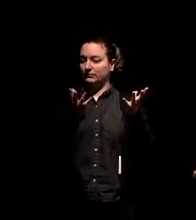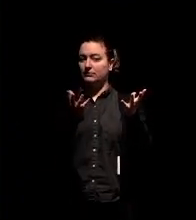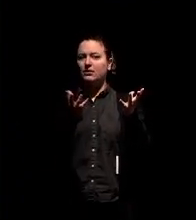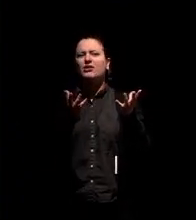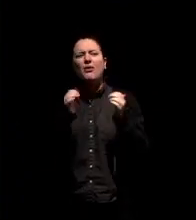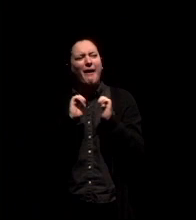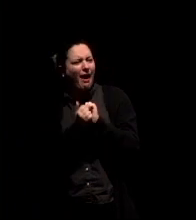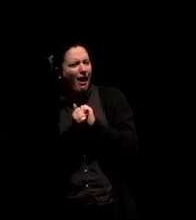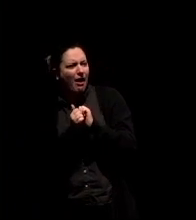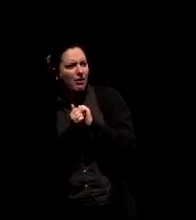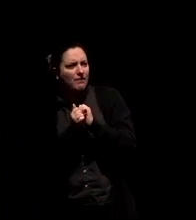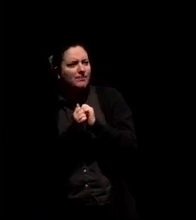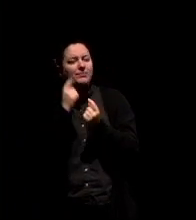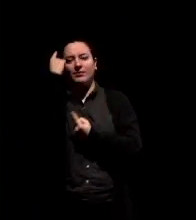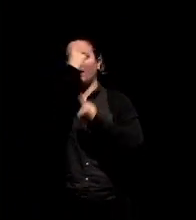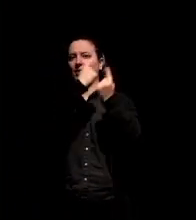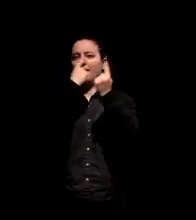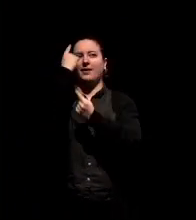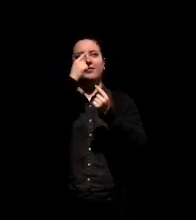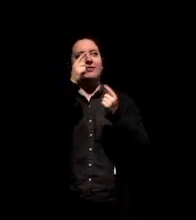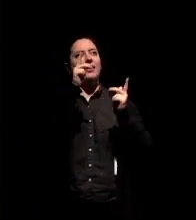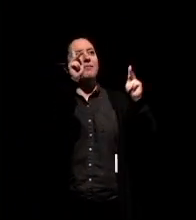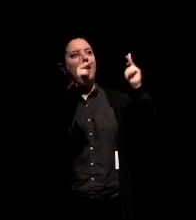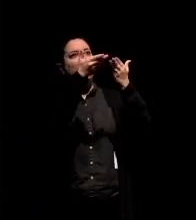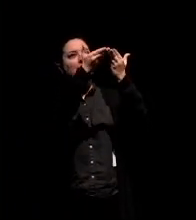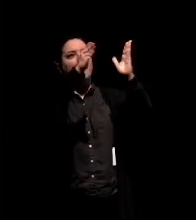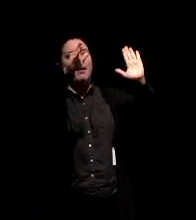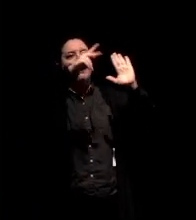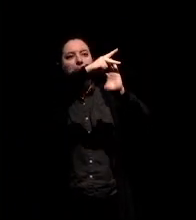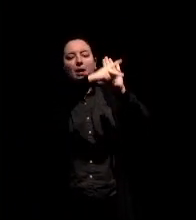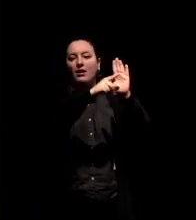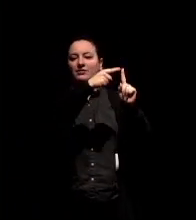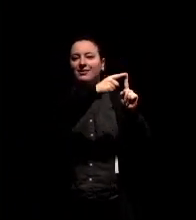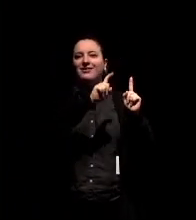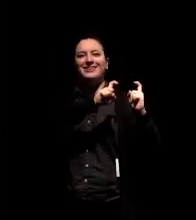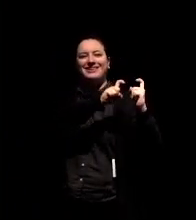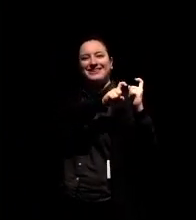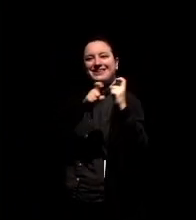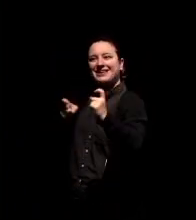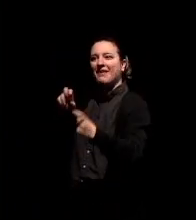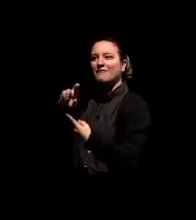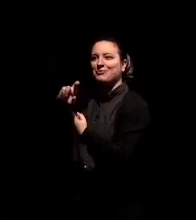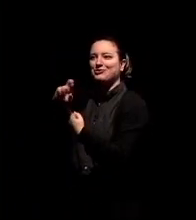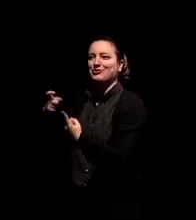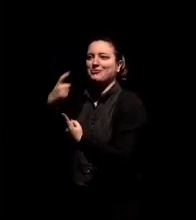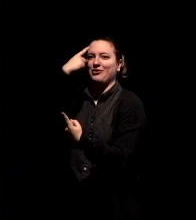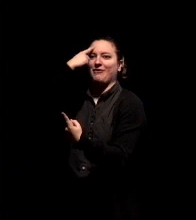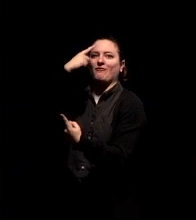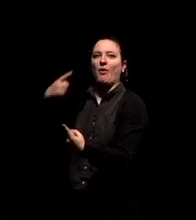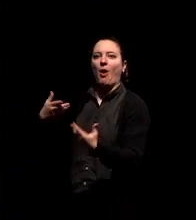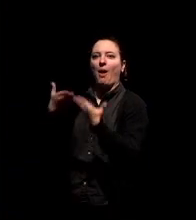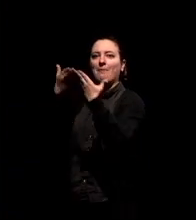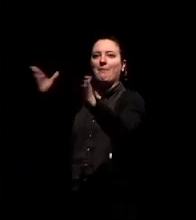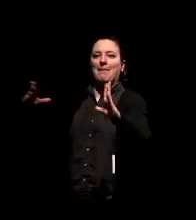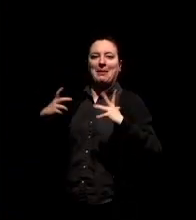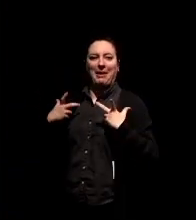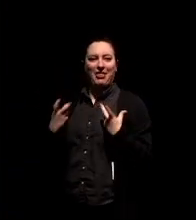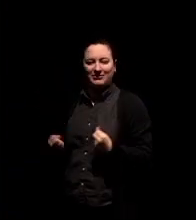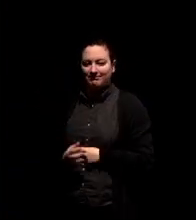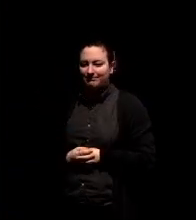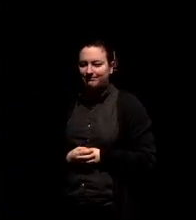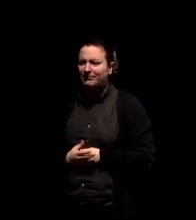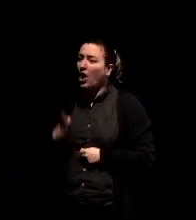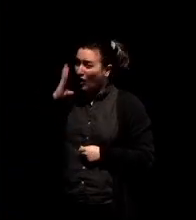policy as a prescription for better population health. You know, when individuals go into clinics, there are many times, many of us